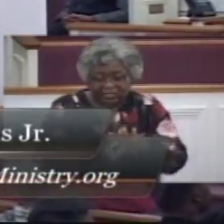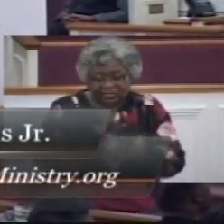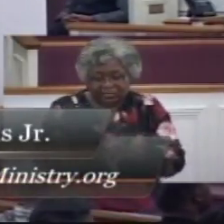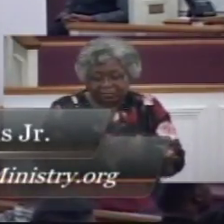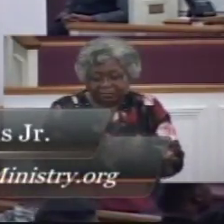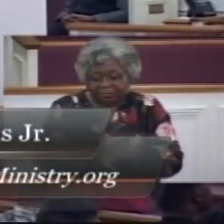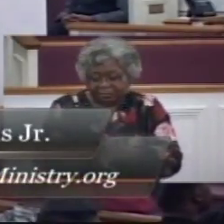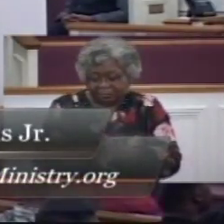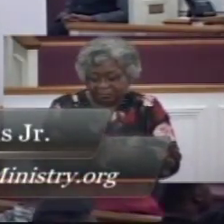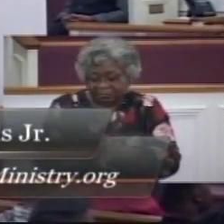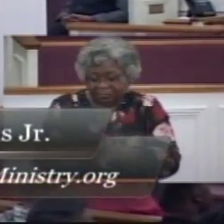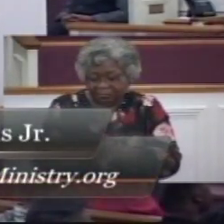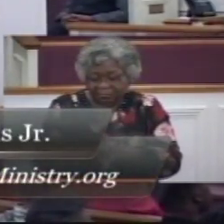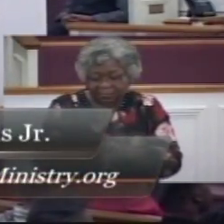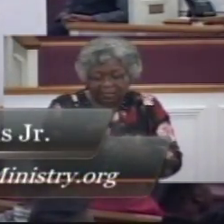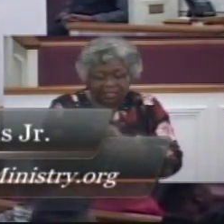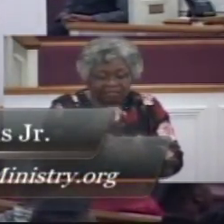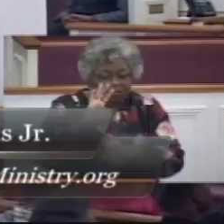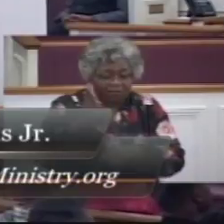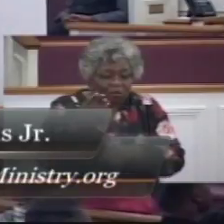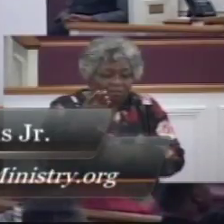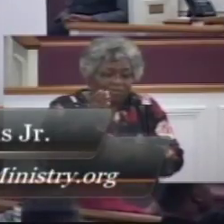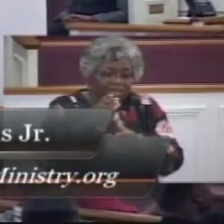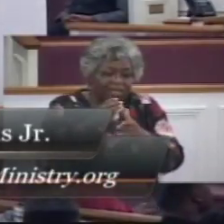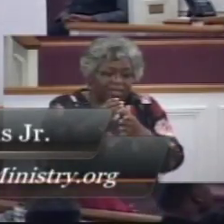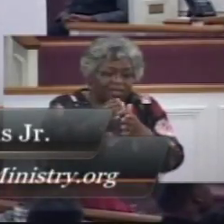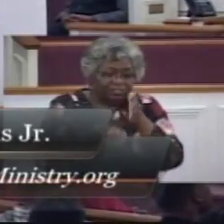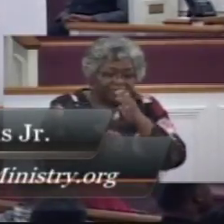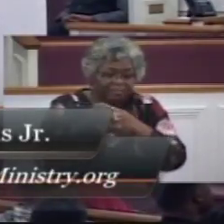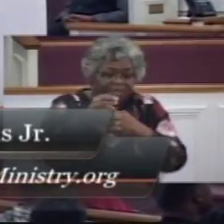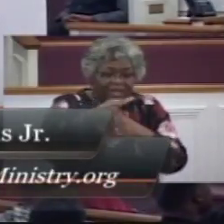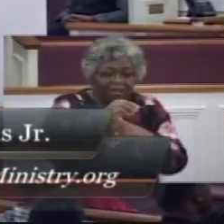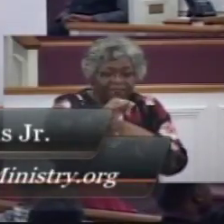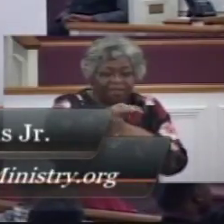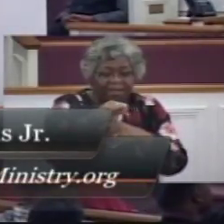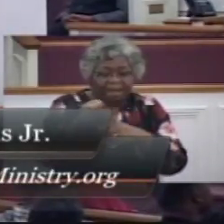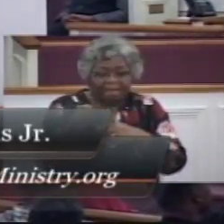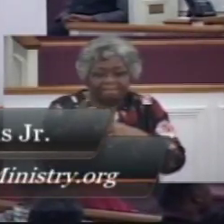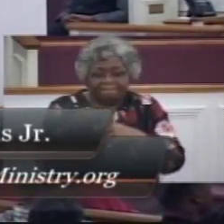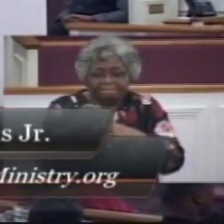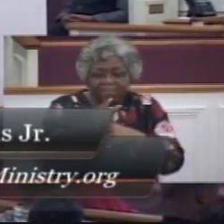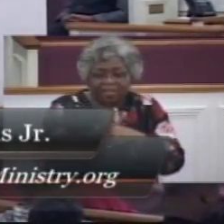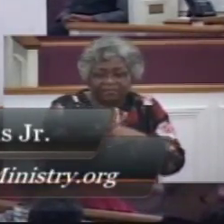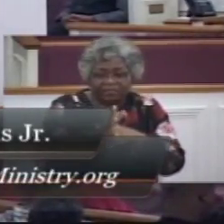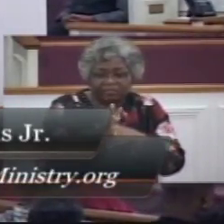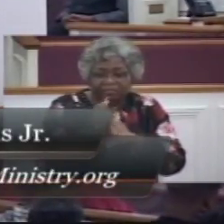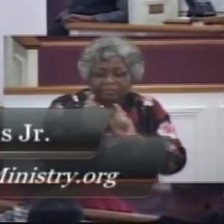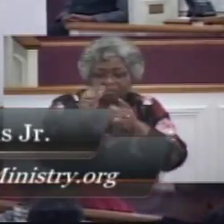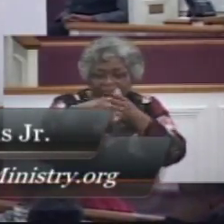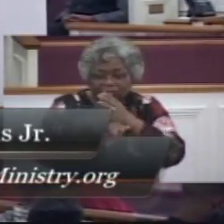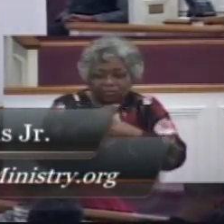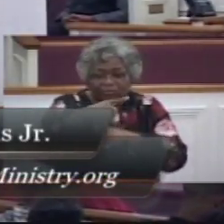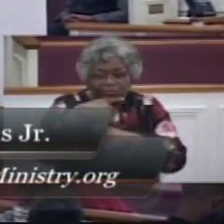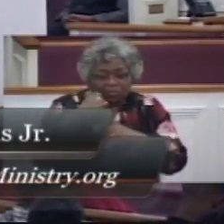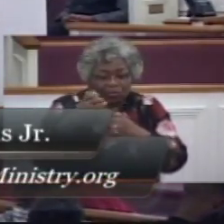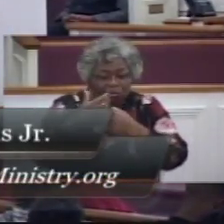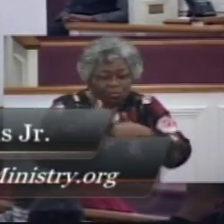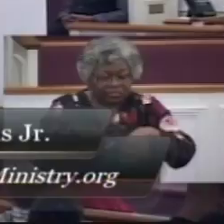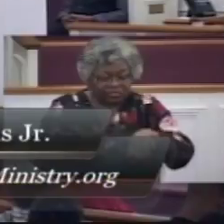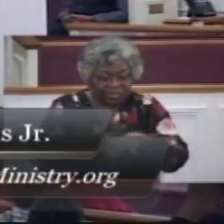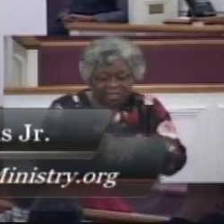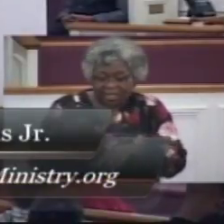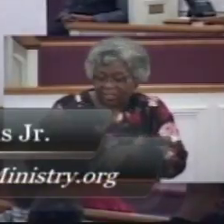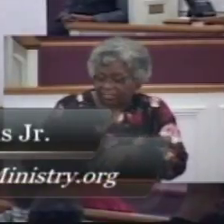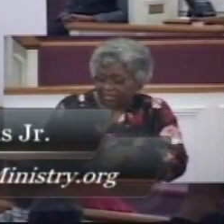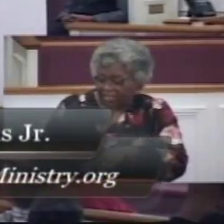into the wilderness now in the fourth chapter of Matthew. He goes out into the wilderness, and there